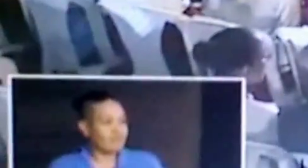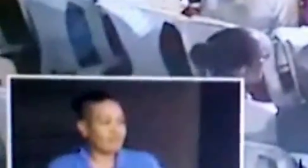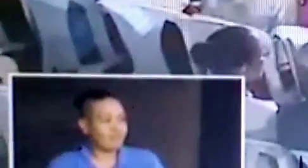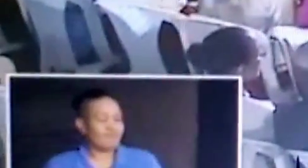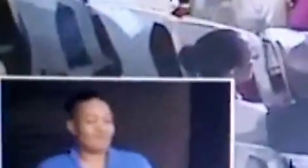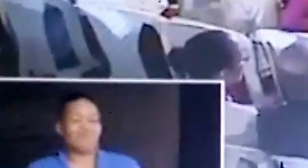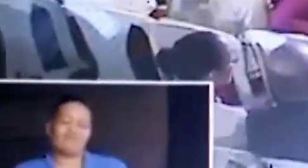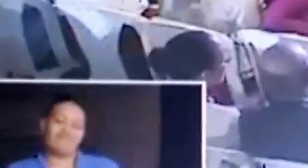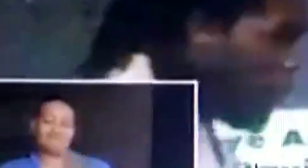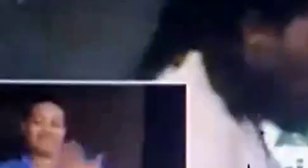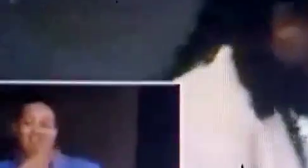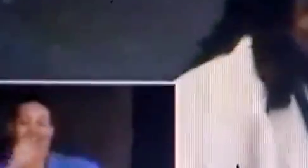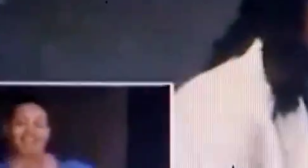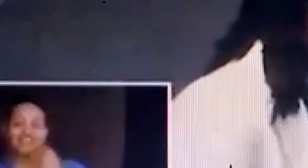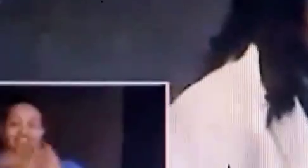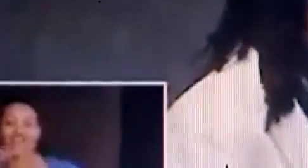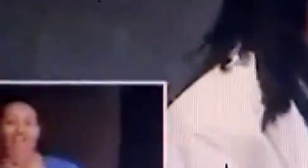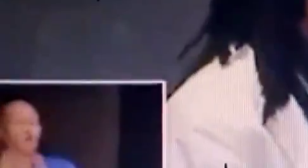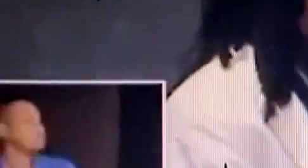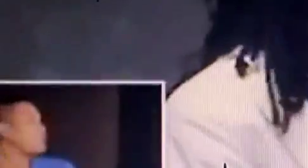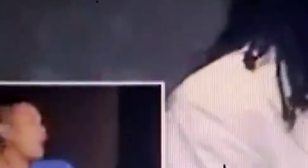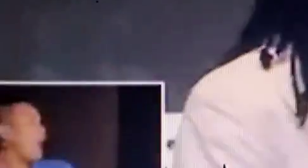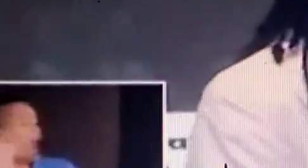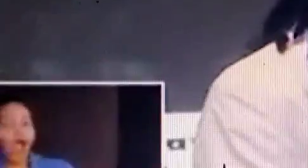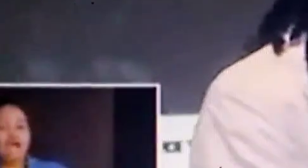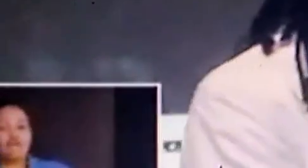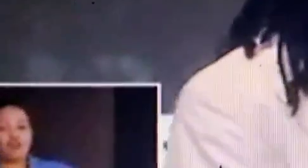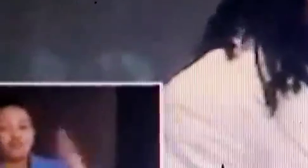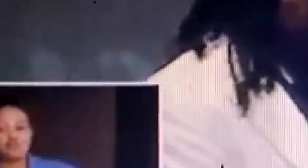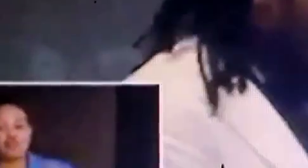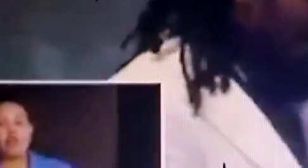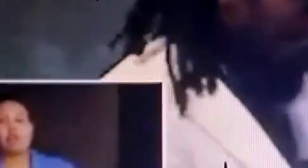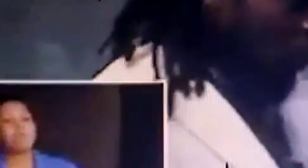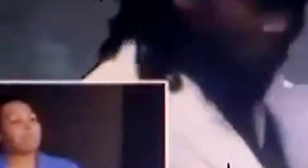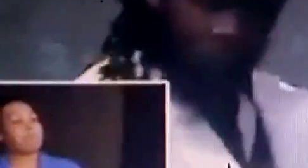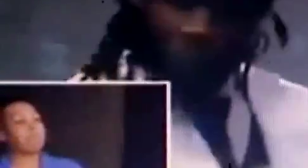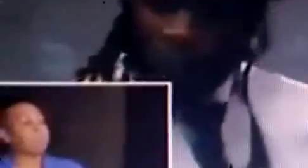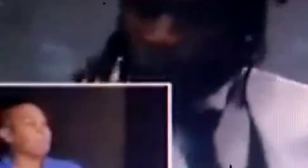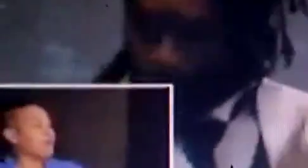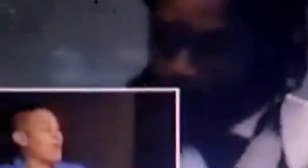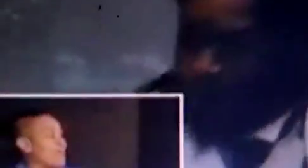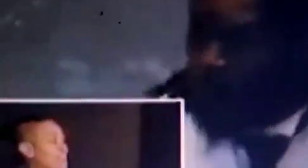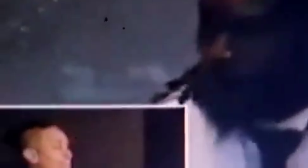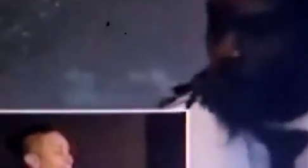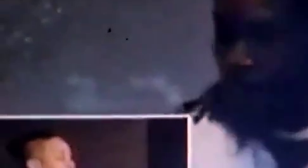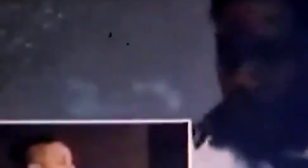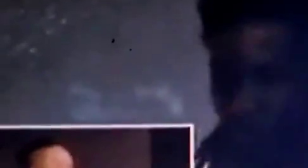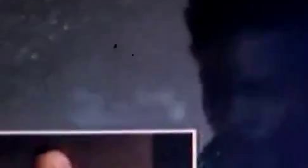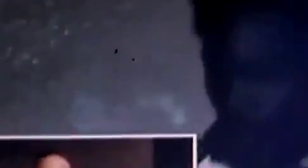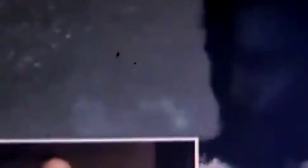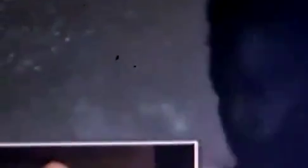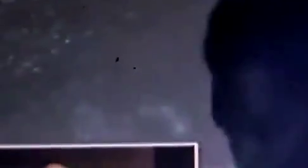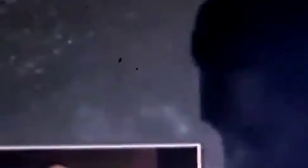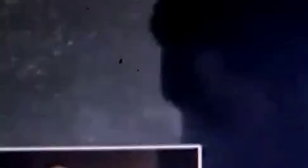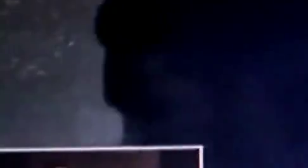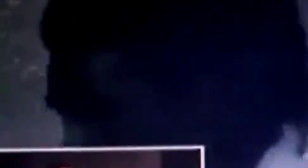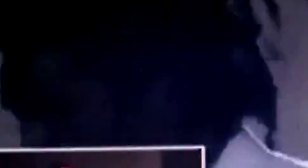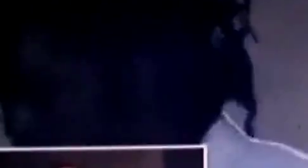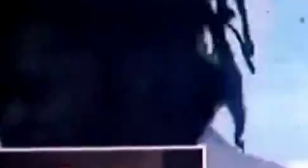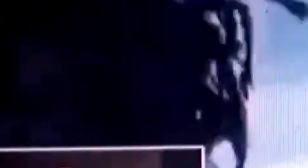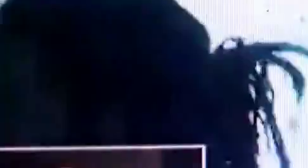design also incorporates the African drum, bandana fabric patterns, lignum vitae blooms,